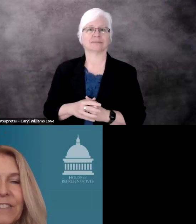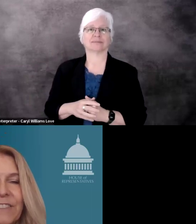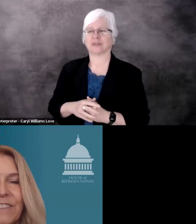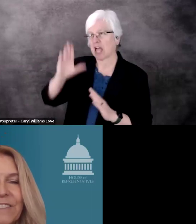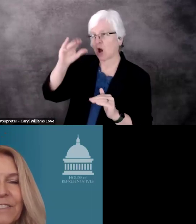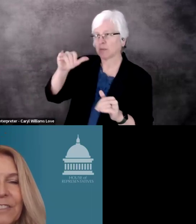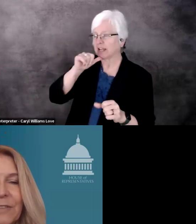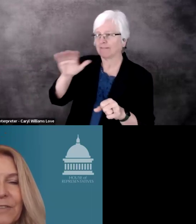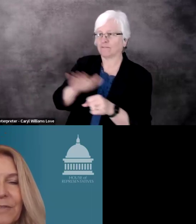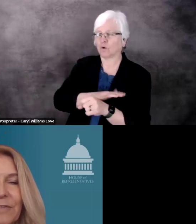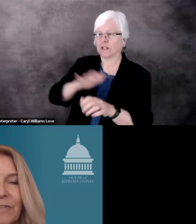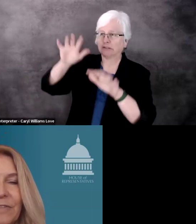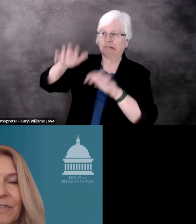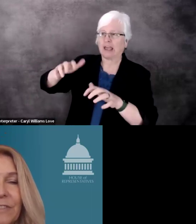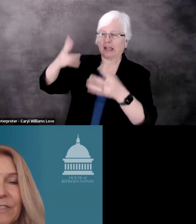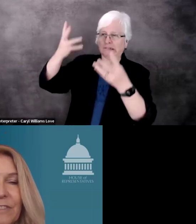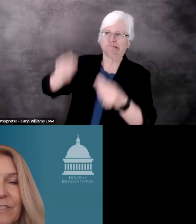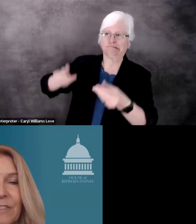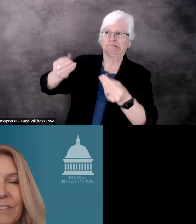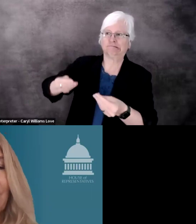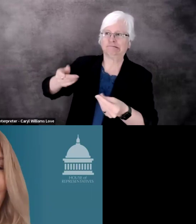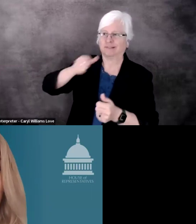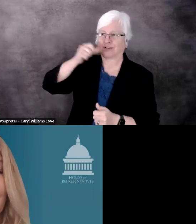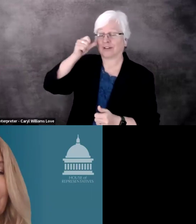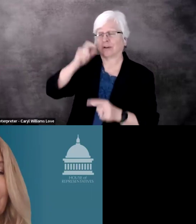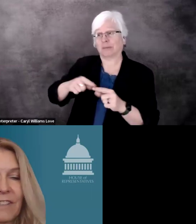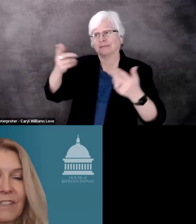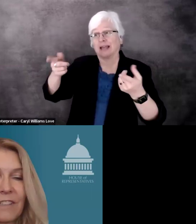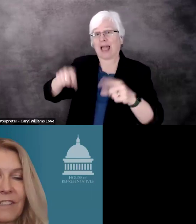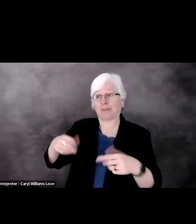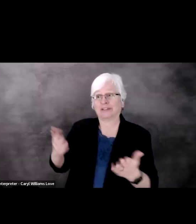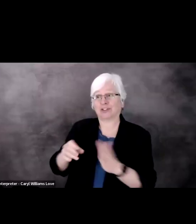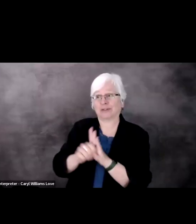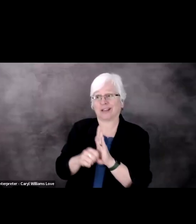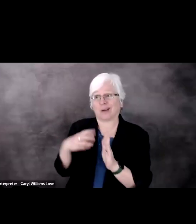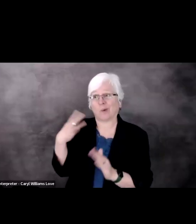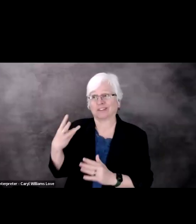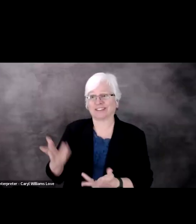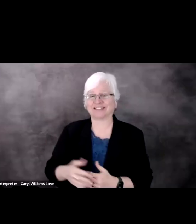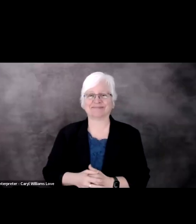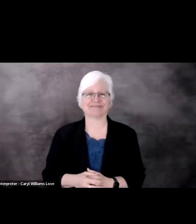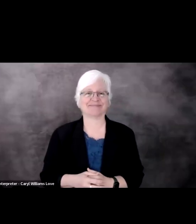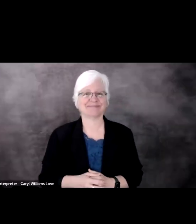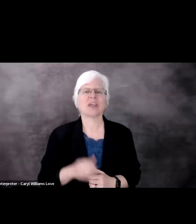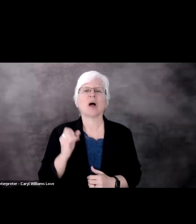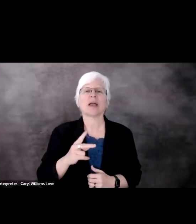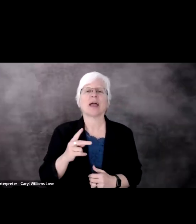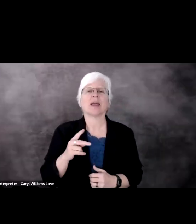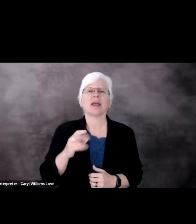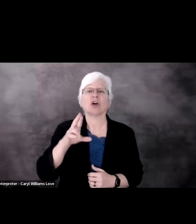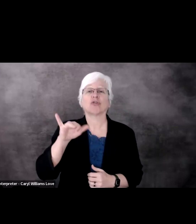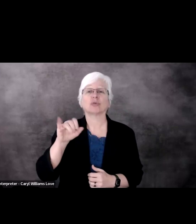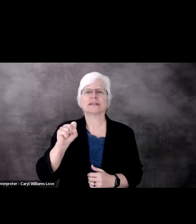that's kind of an occupational hazard here in Washington State. All right, so I'm going to turn it over to you, CRIS. You got